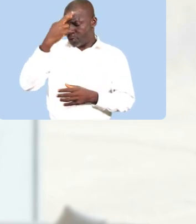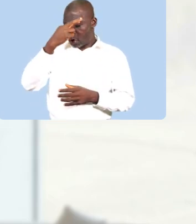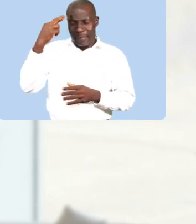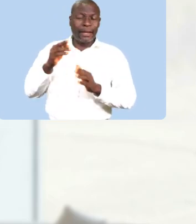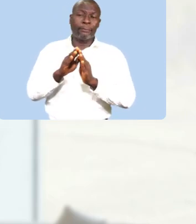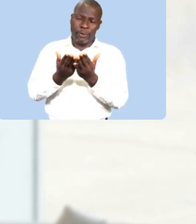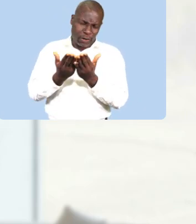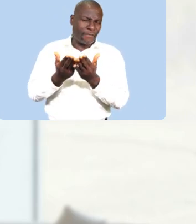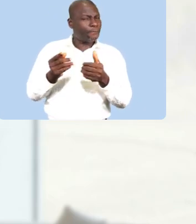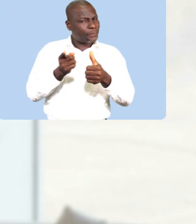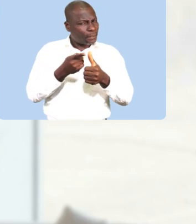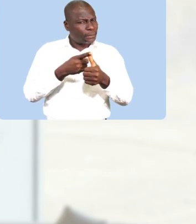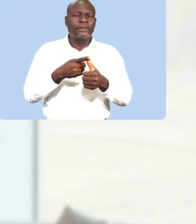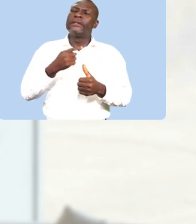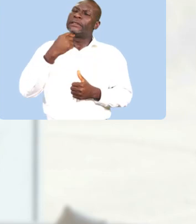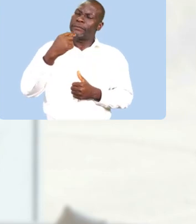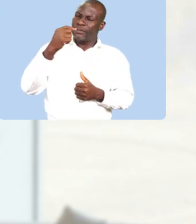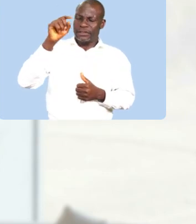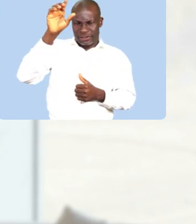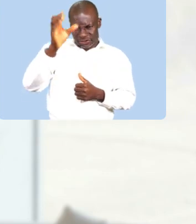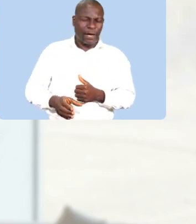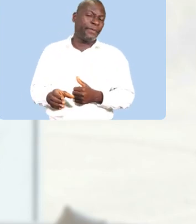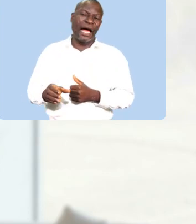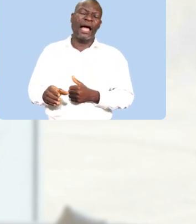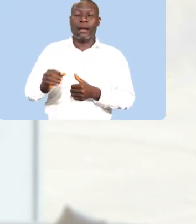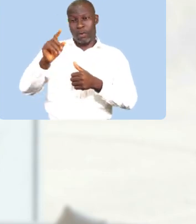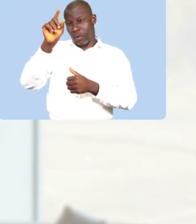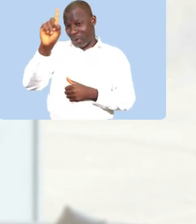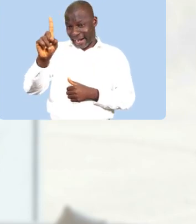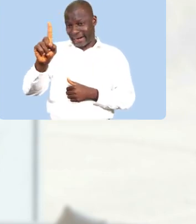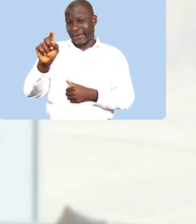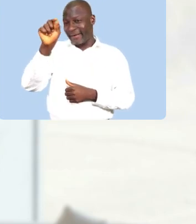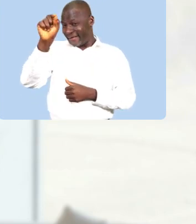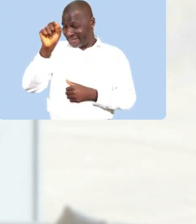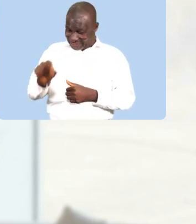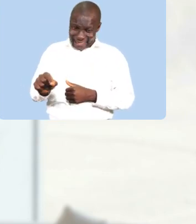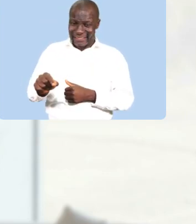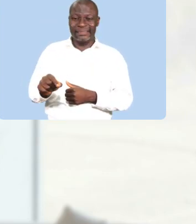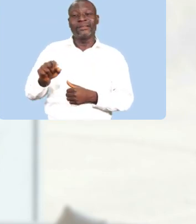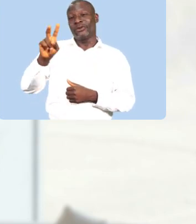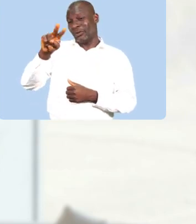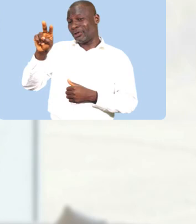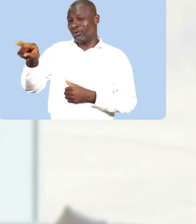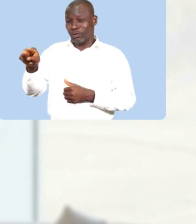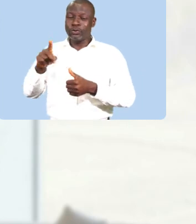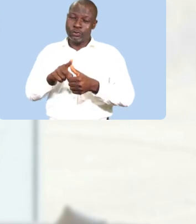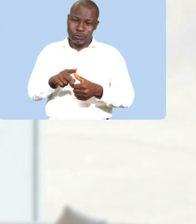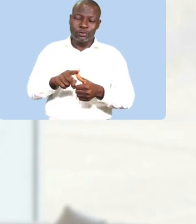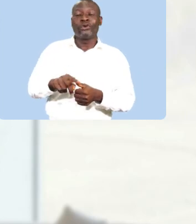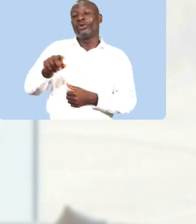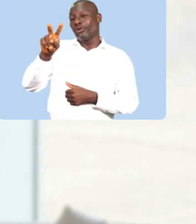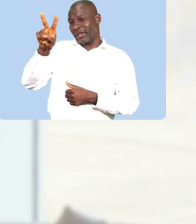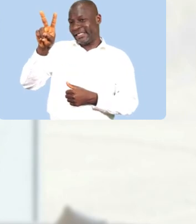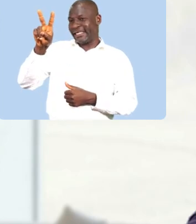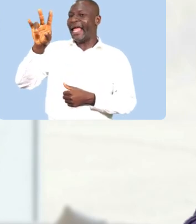kan echemo aduenu mienu ade ba abesi aduenu enwotwe no sade atro kronkron